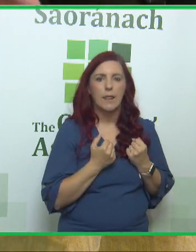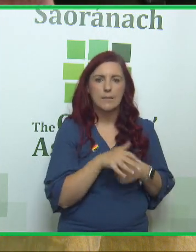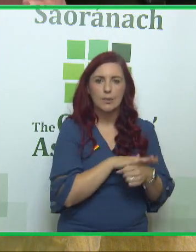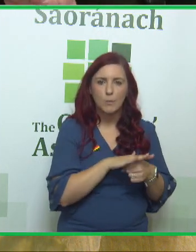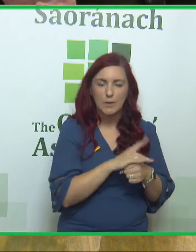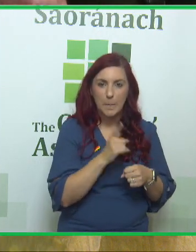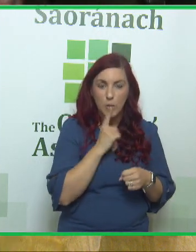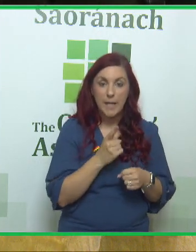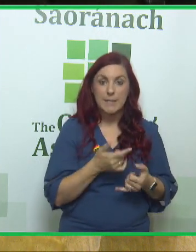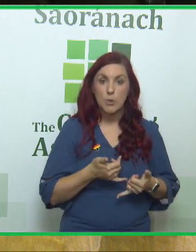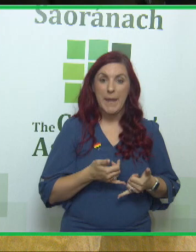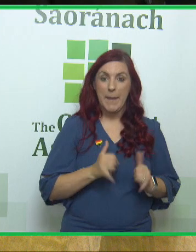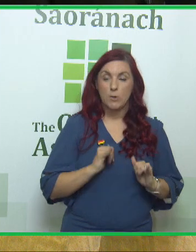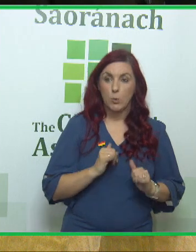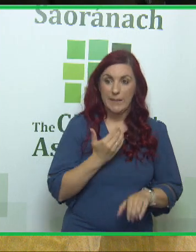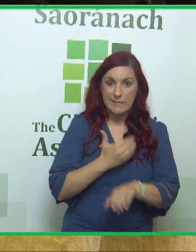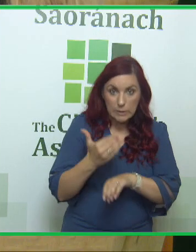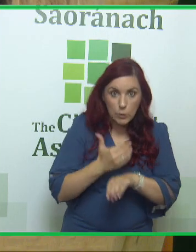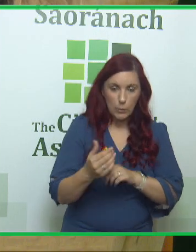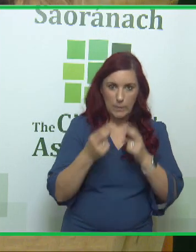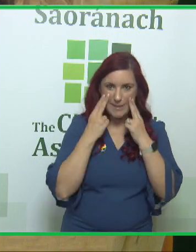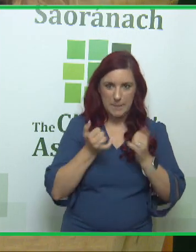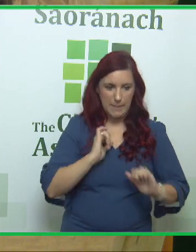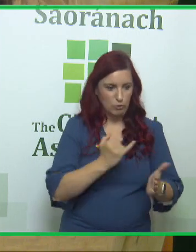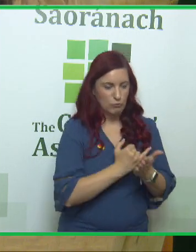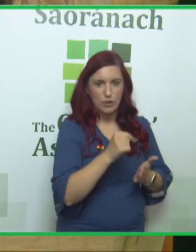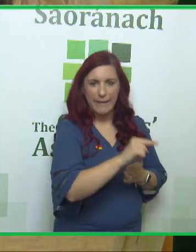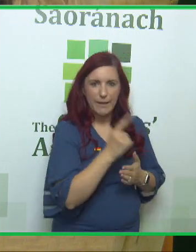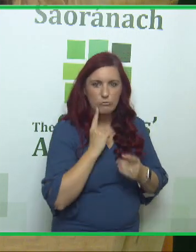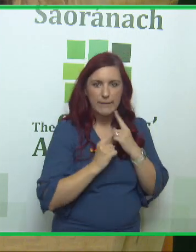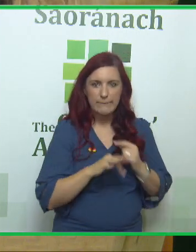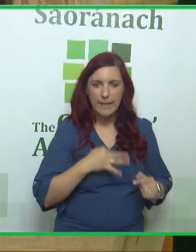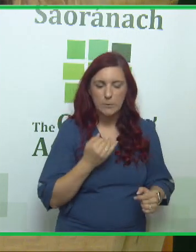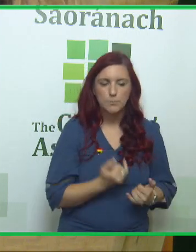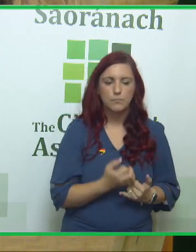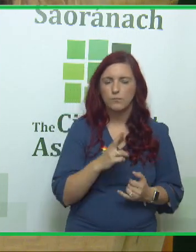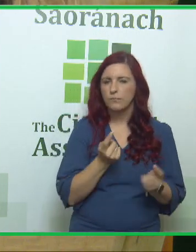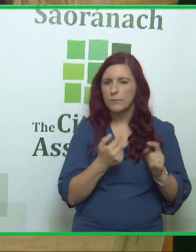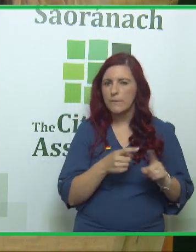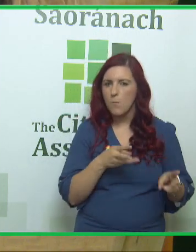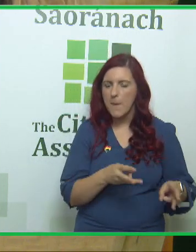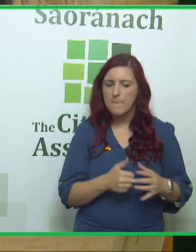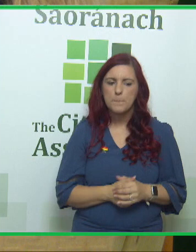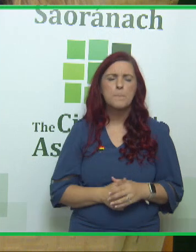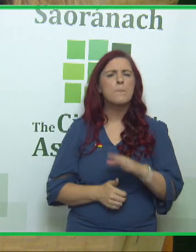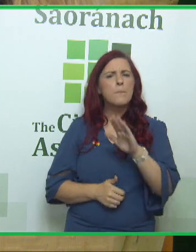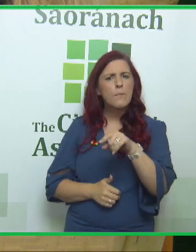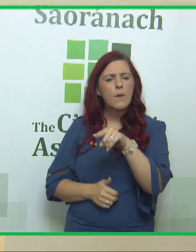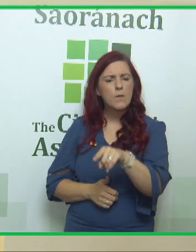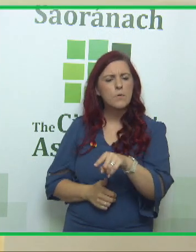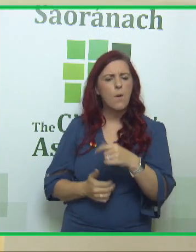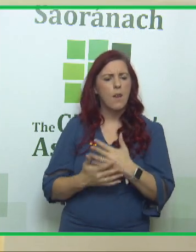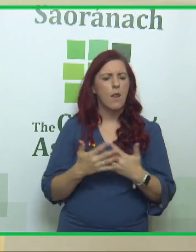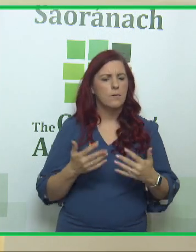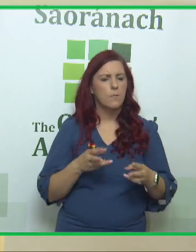and ongoing. It was interesting listening to Nuno yesterday when he was talking about how confirming a lot of the things about the Portuguese